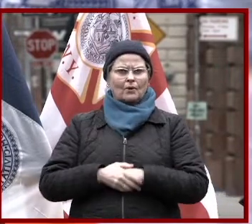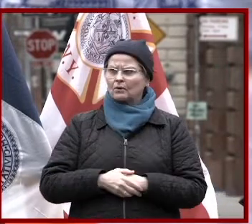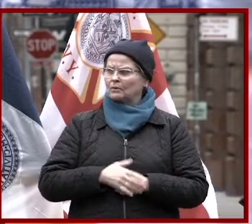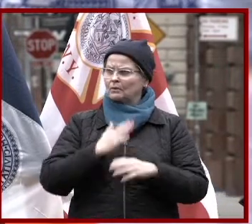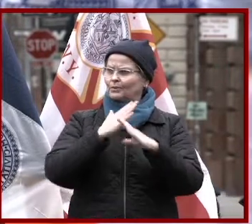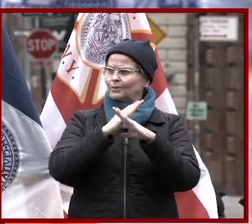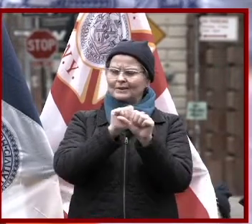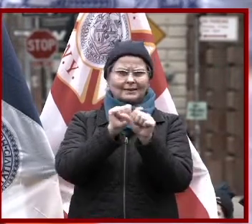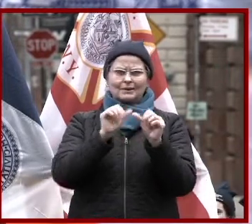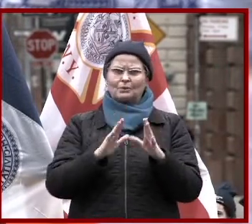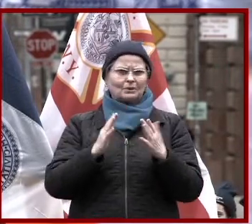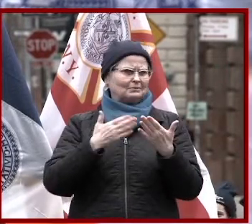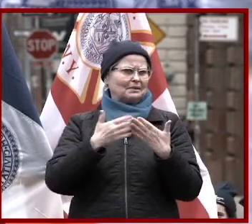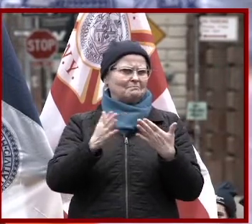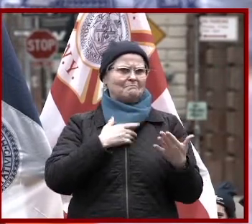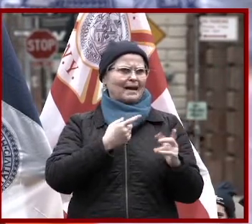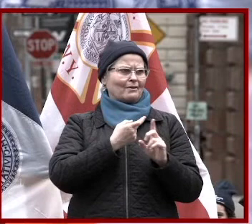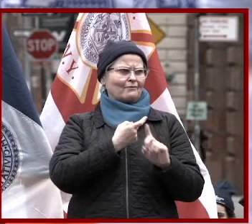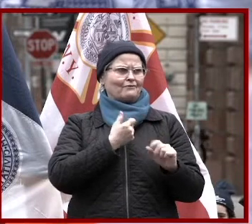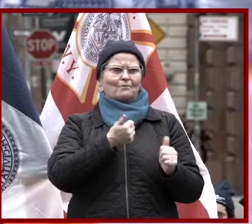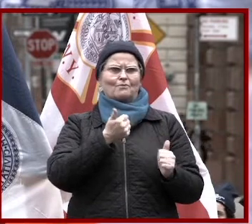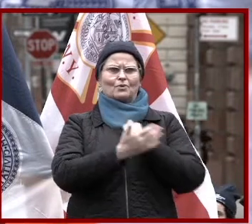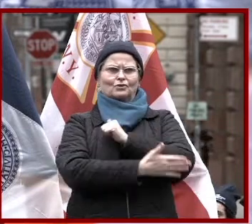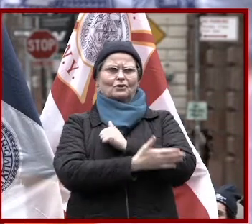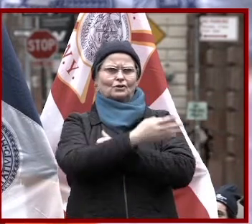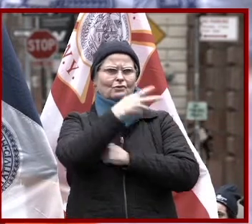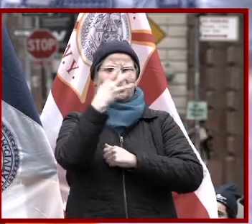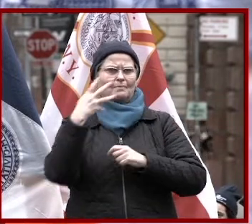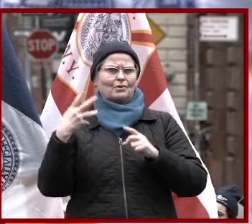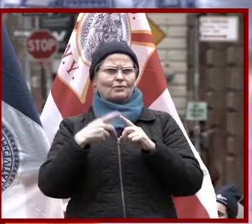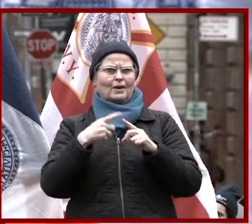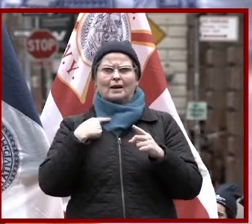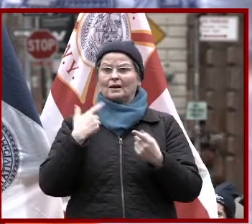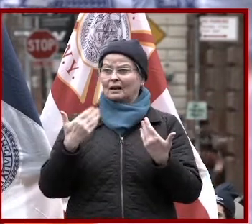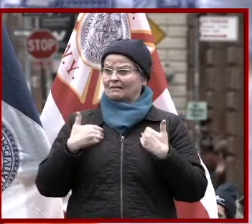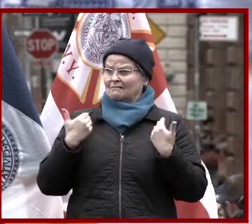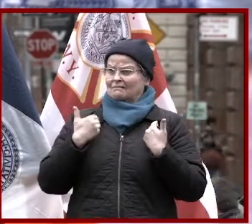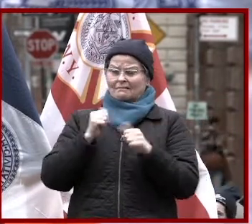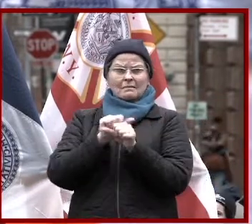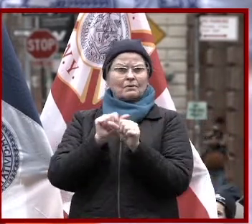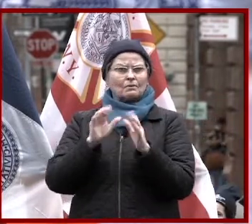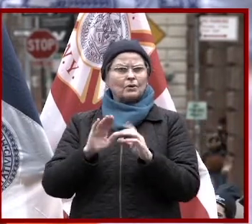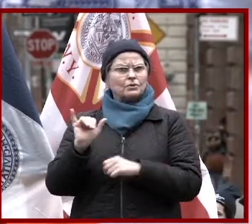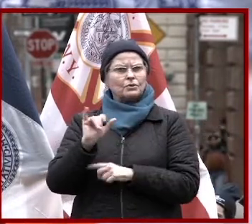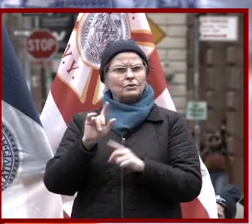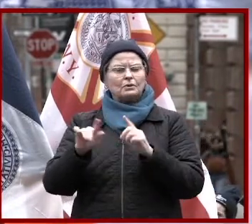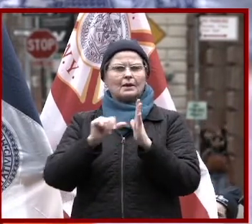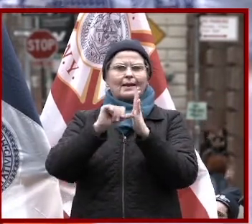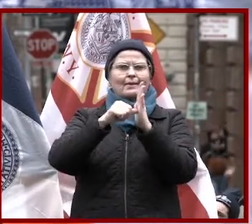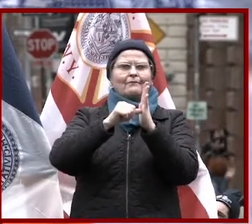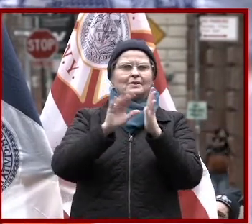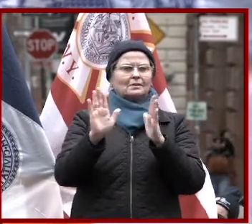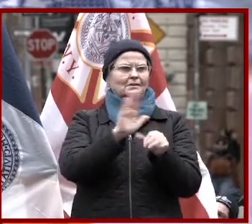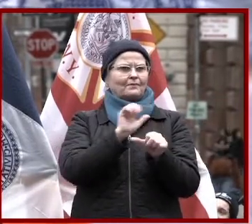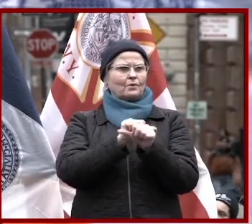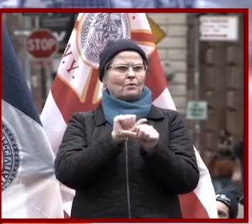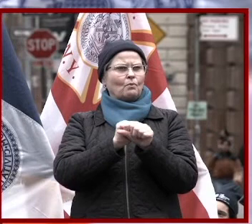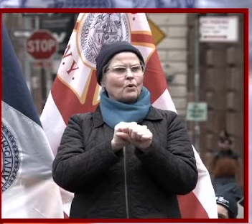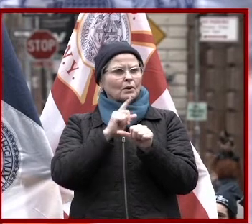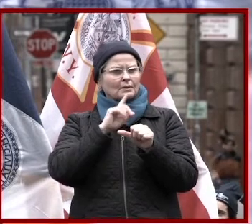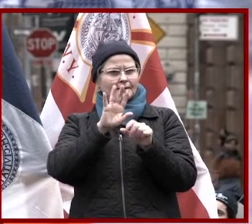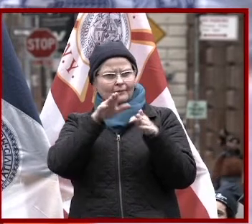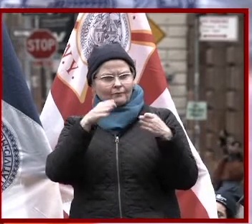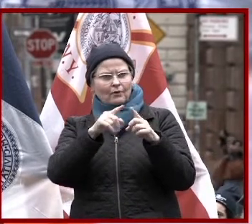regardless of their immigration status, as well as protecting young workers, remains at the forefront of the work that they do each and every day, and I thank